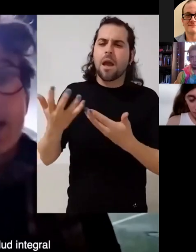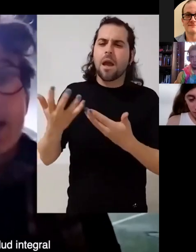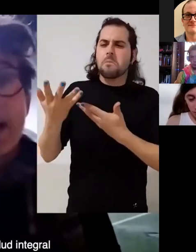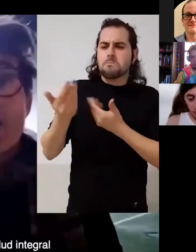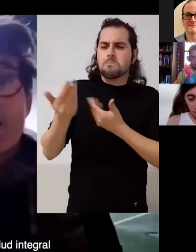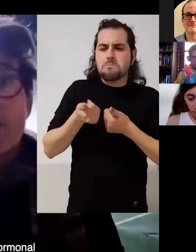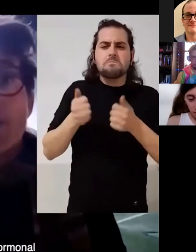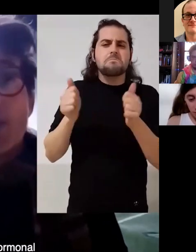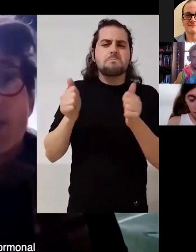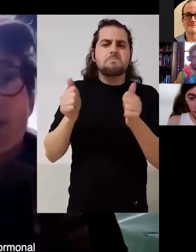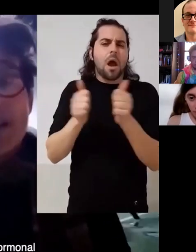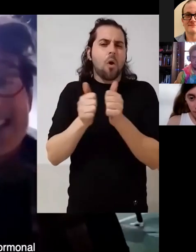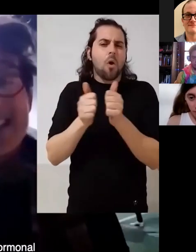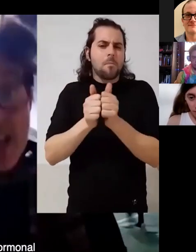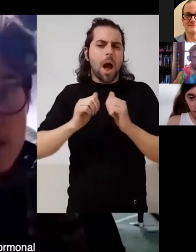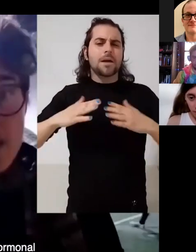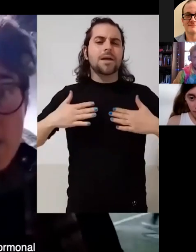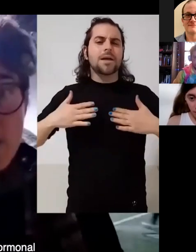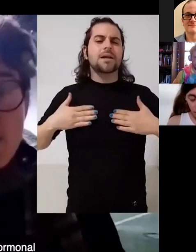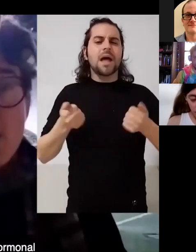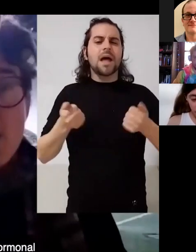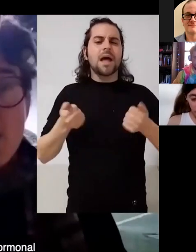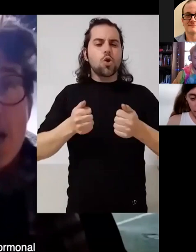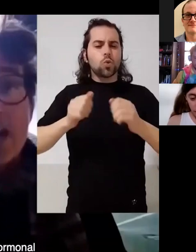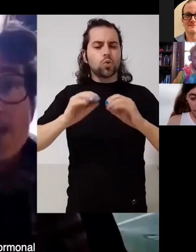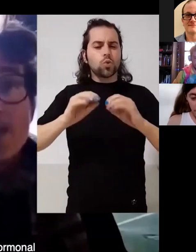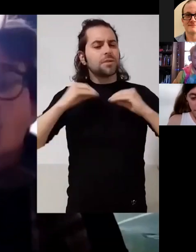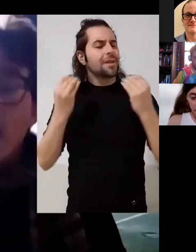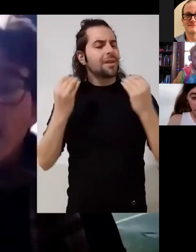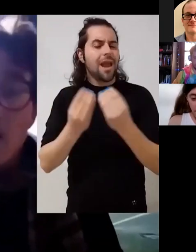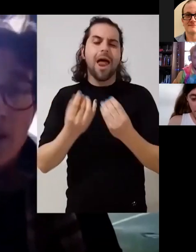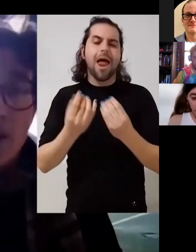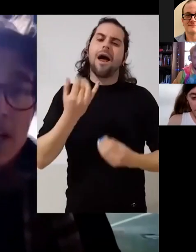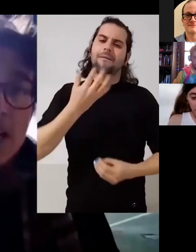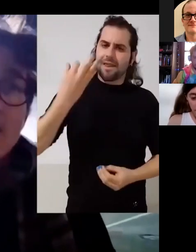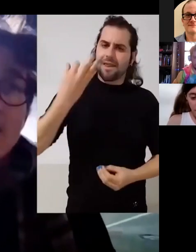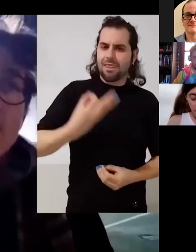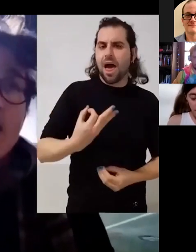has been closed down. It was a comprehensive health